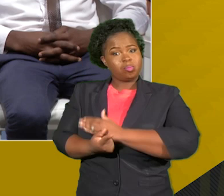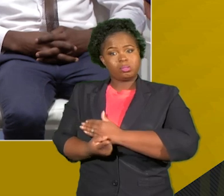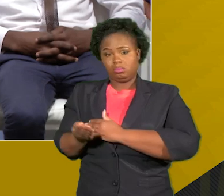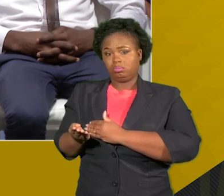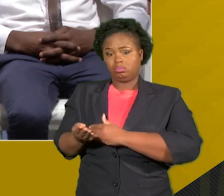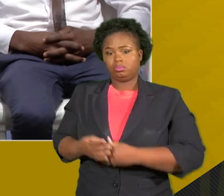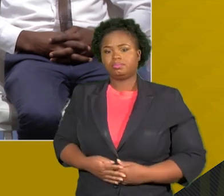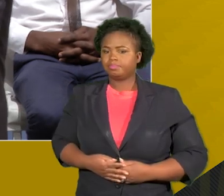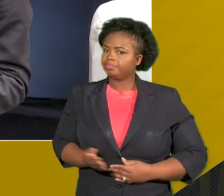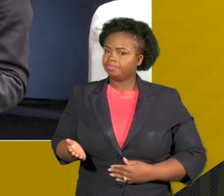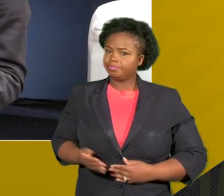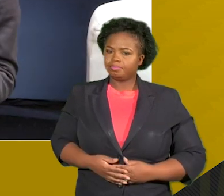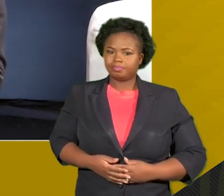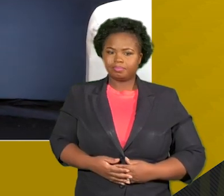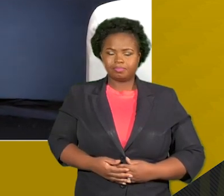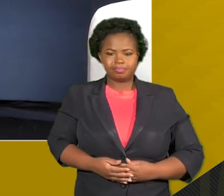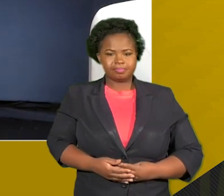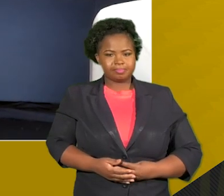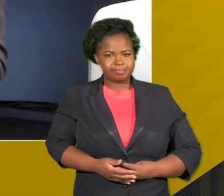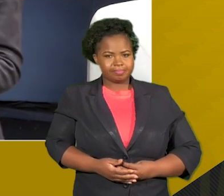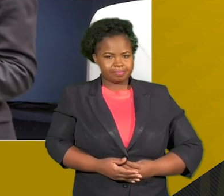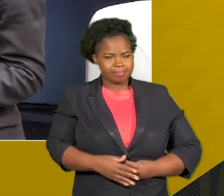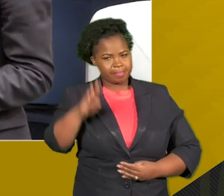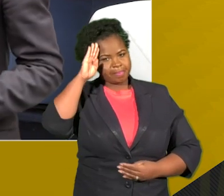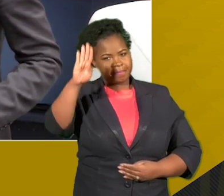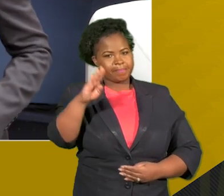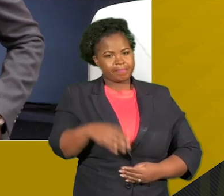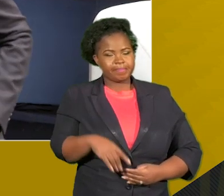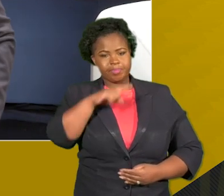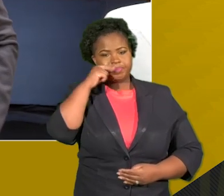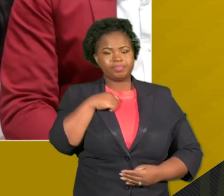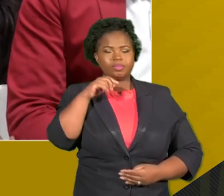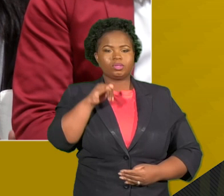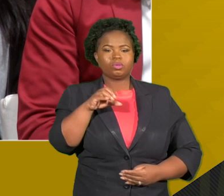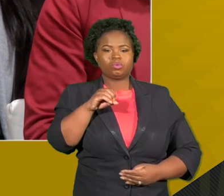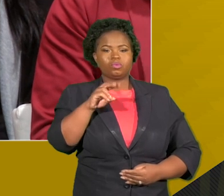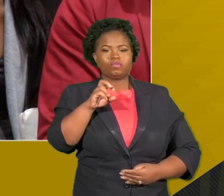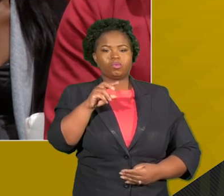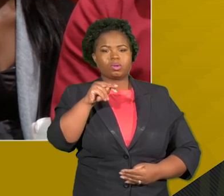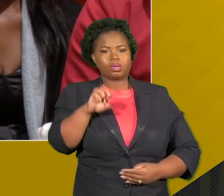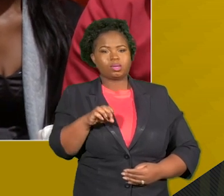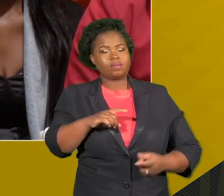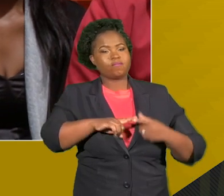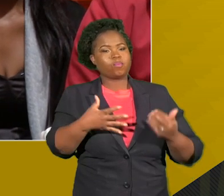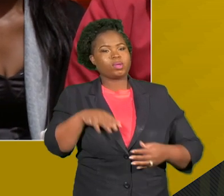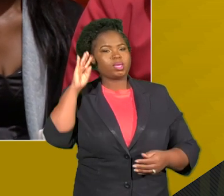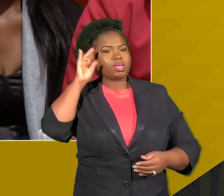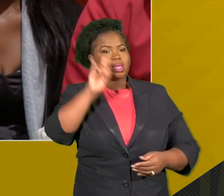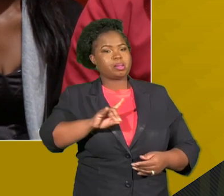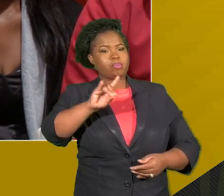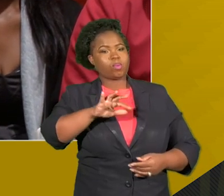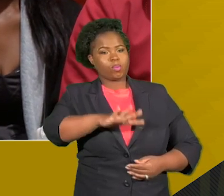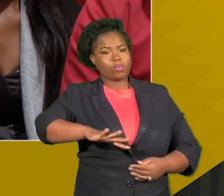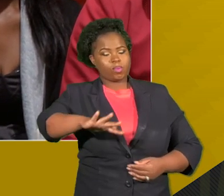this NGO. Mami Yvonne? Sanibonani, igama lami ndingiyivona emhlawuli ndisuke eHilbro. Ngiye